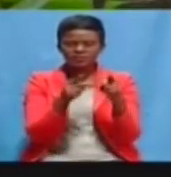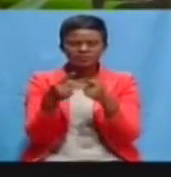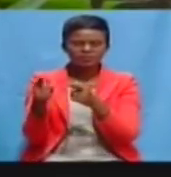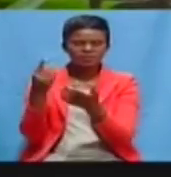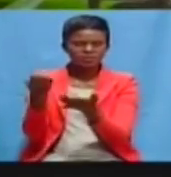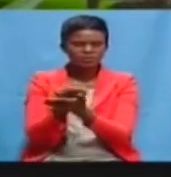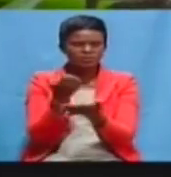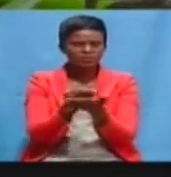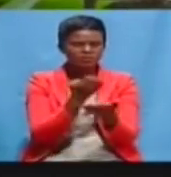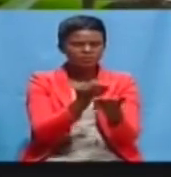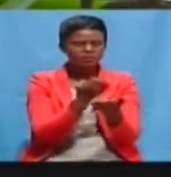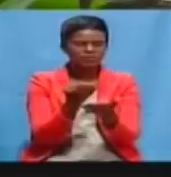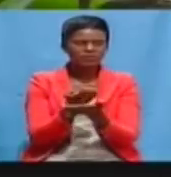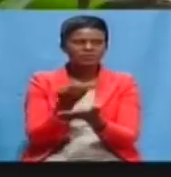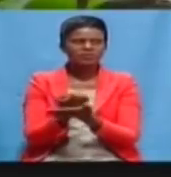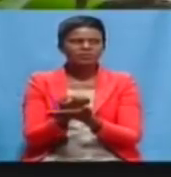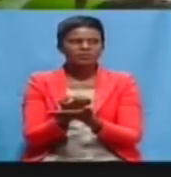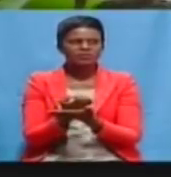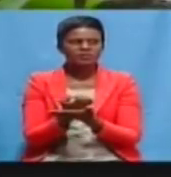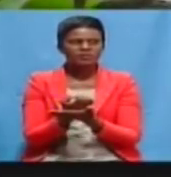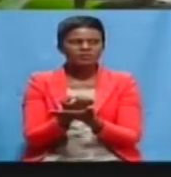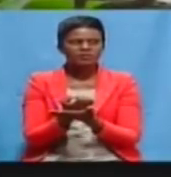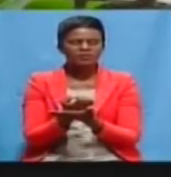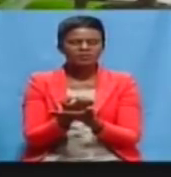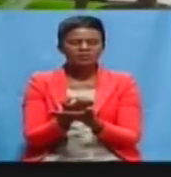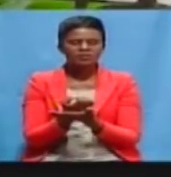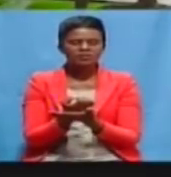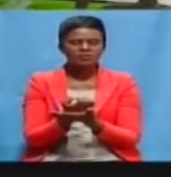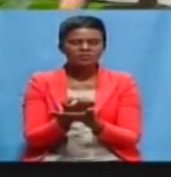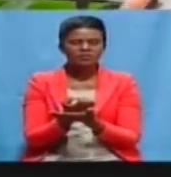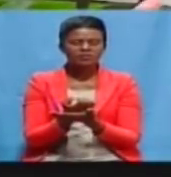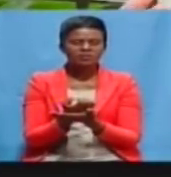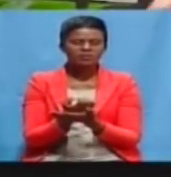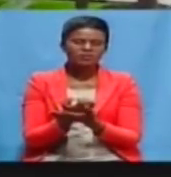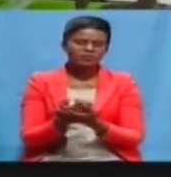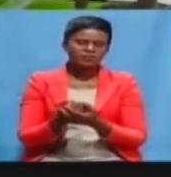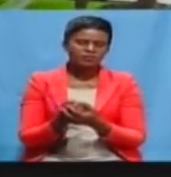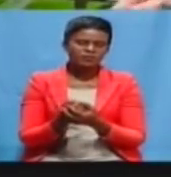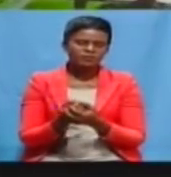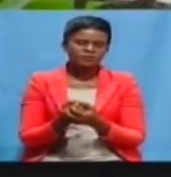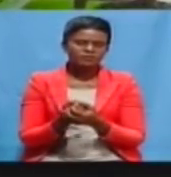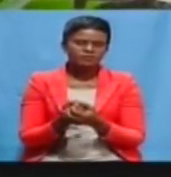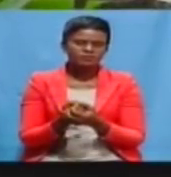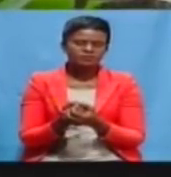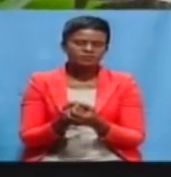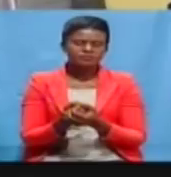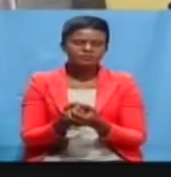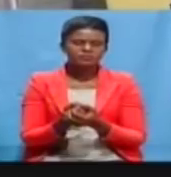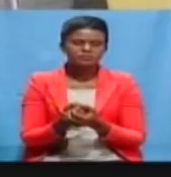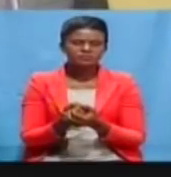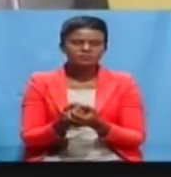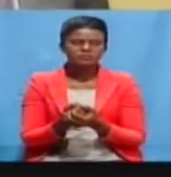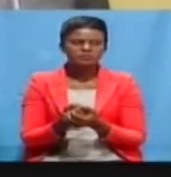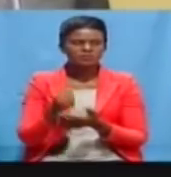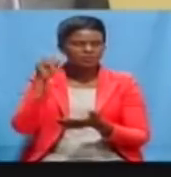that there are potholes. And these are some of the things that can be thrown to the academia to connect with the physical part of constructing the road.